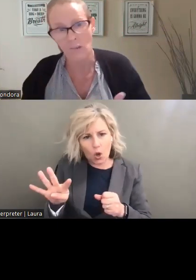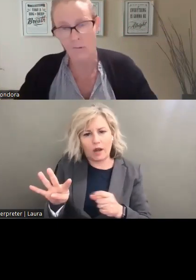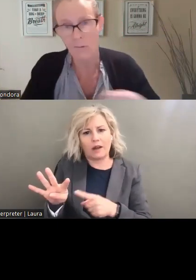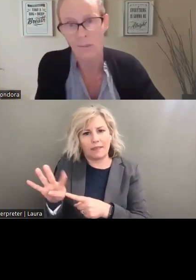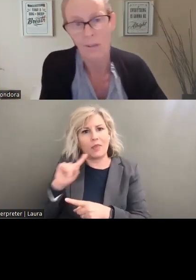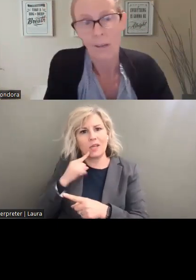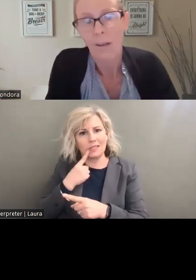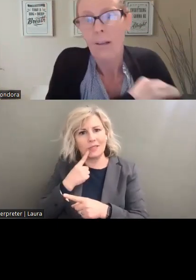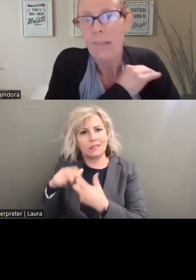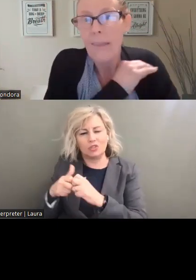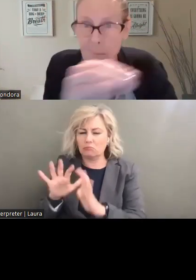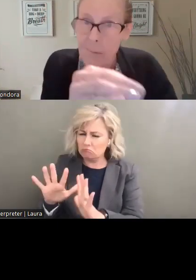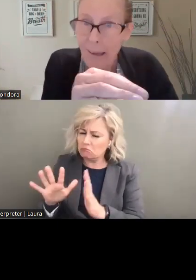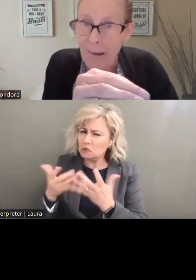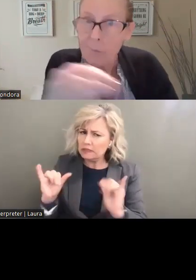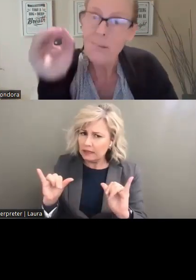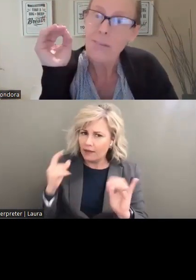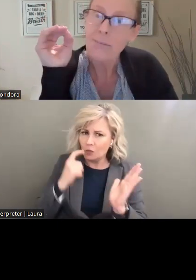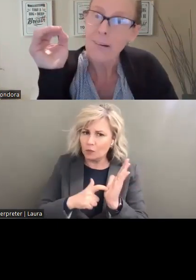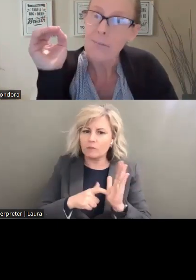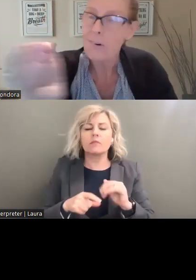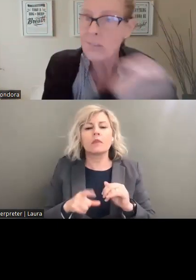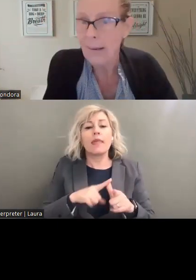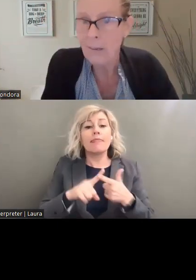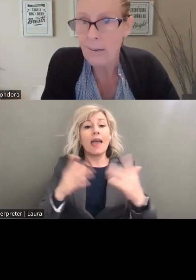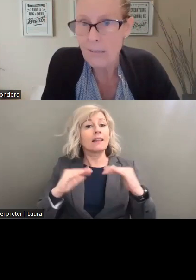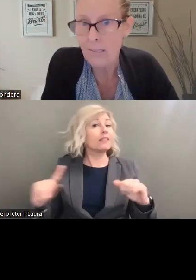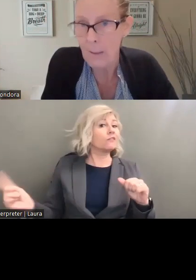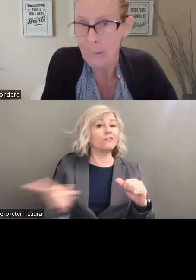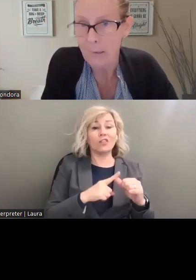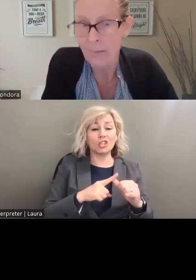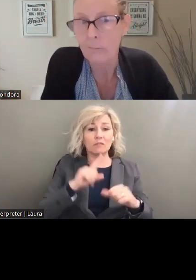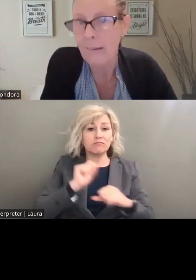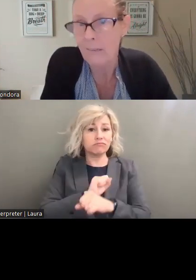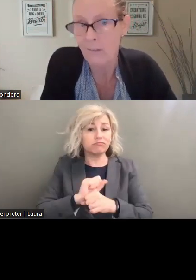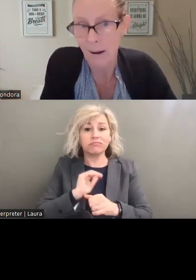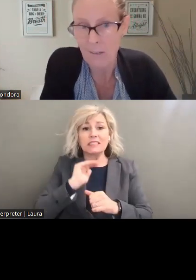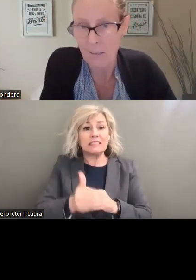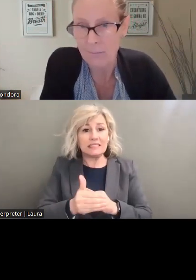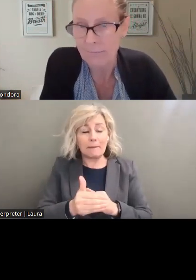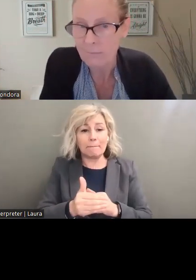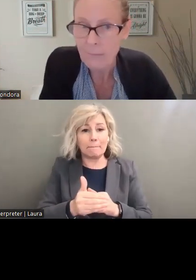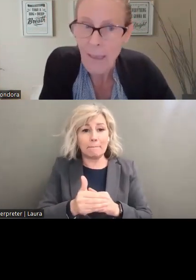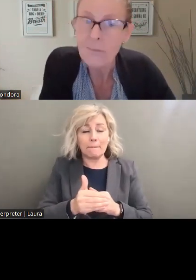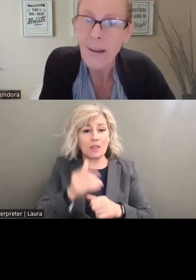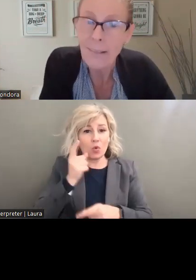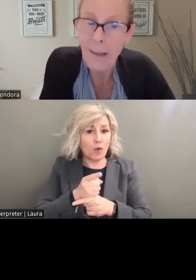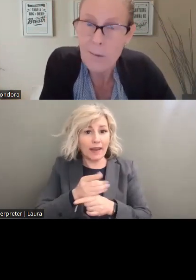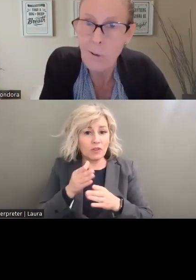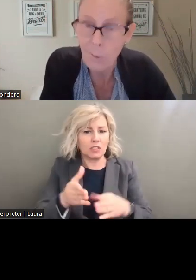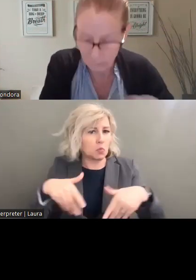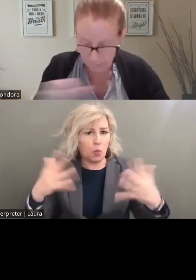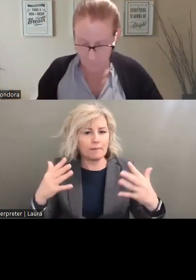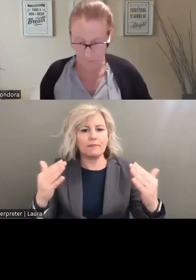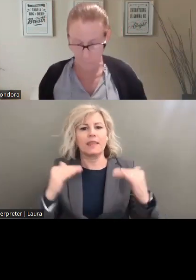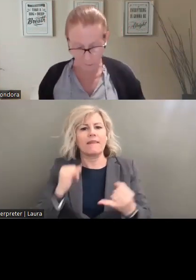serious issues. Then we would have, what's the very first concrete step in the right direction? And finally, how's